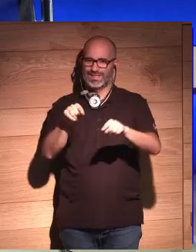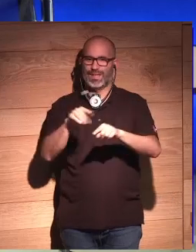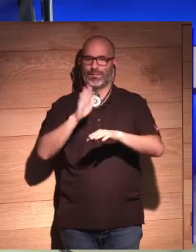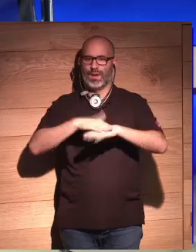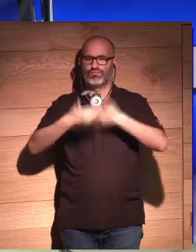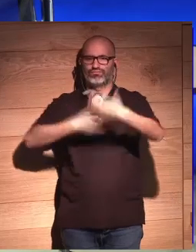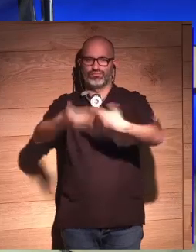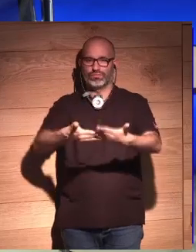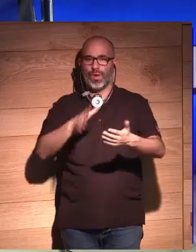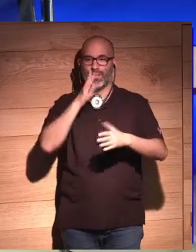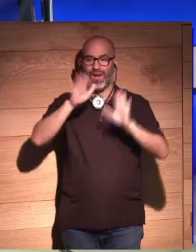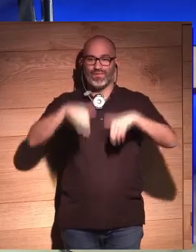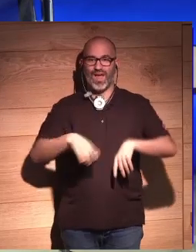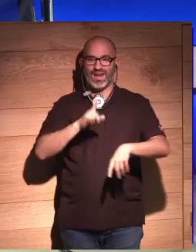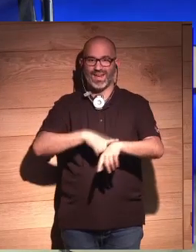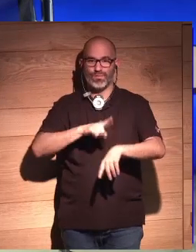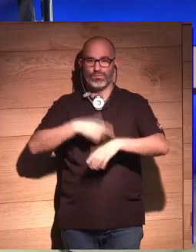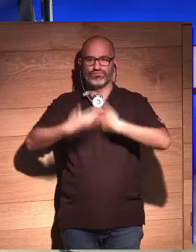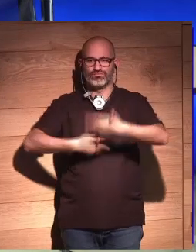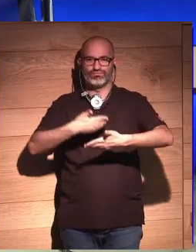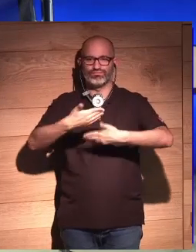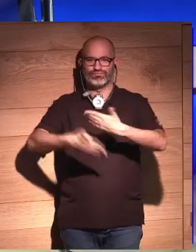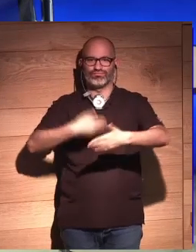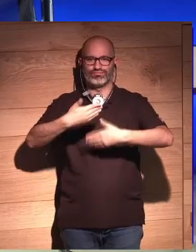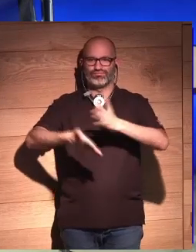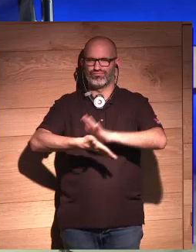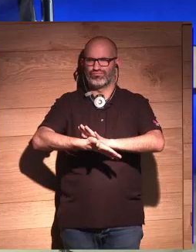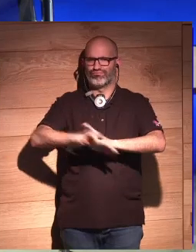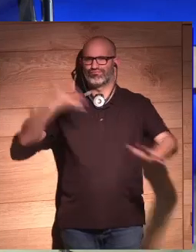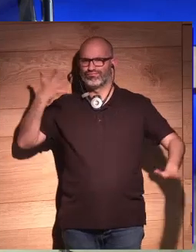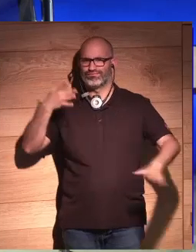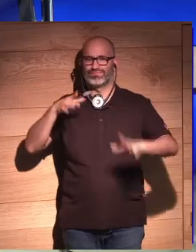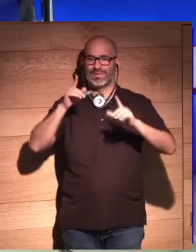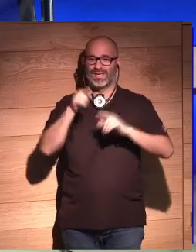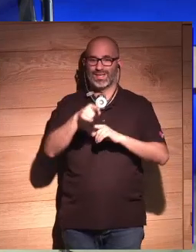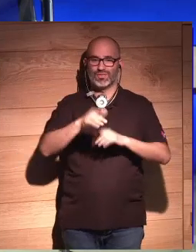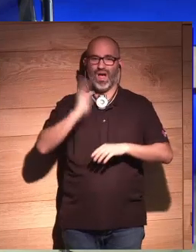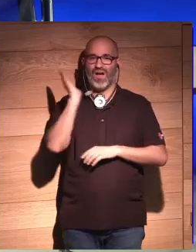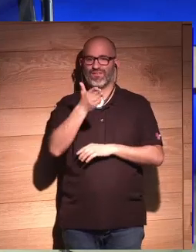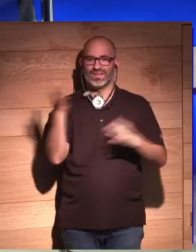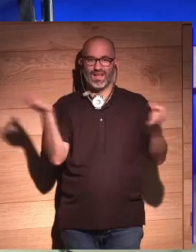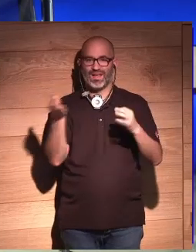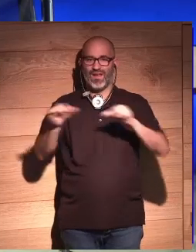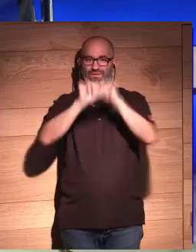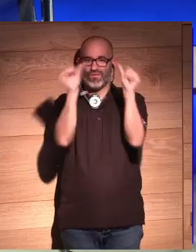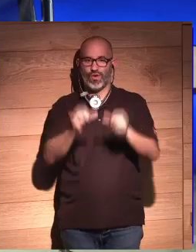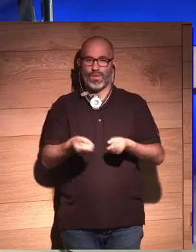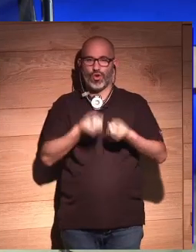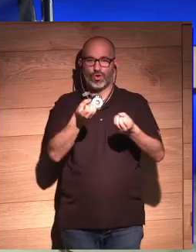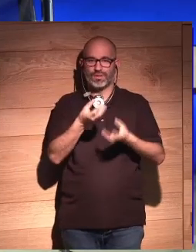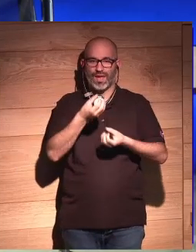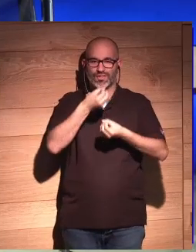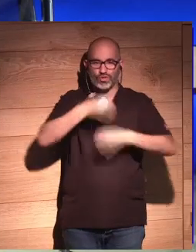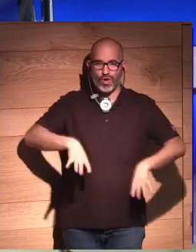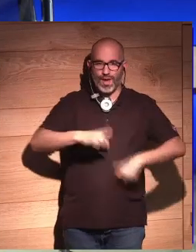pace of how these technologies are developing are not only affecting how we tell stories, but it also